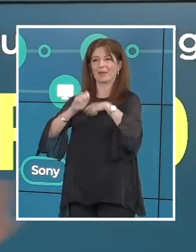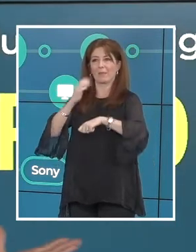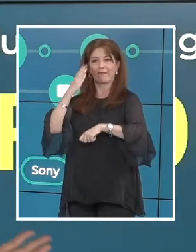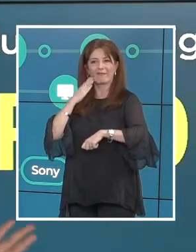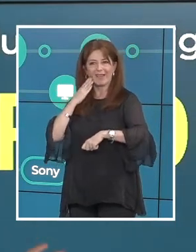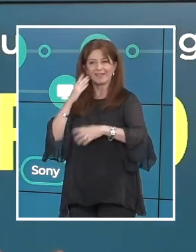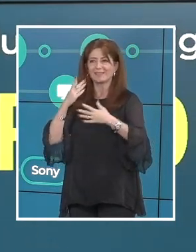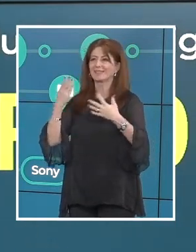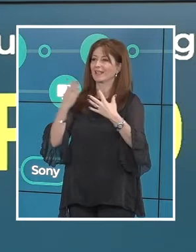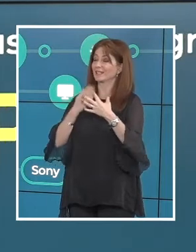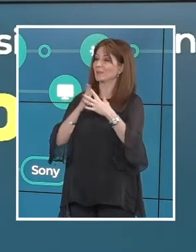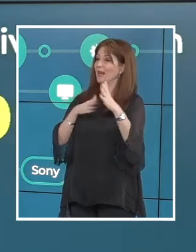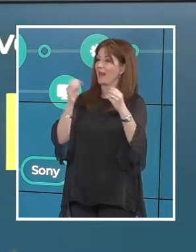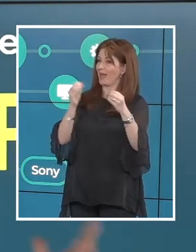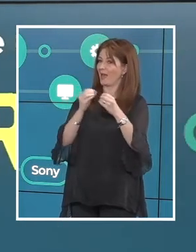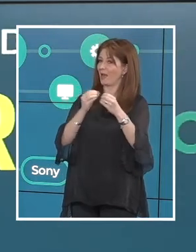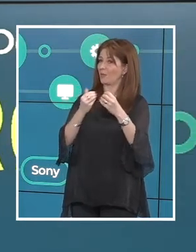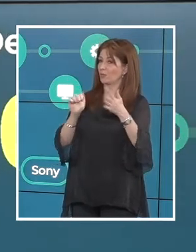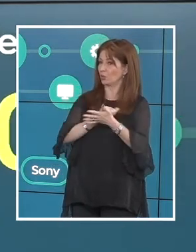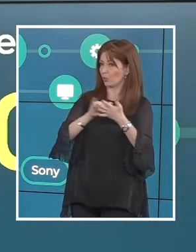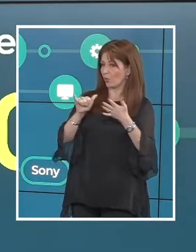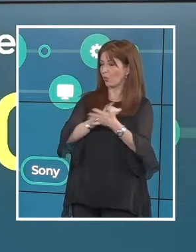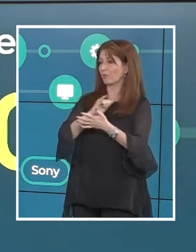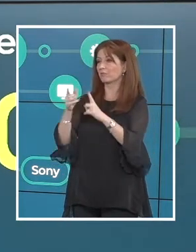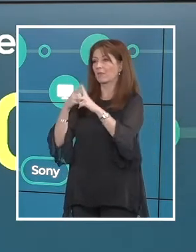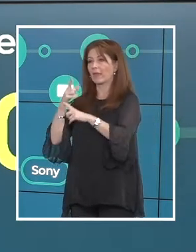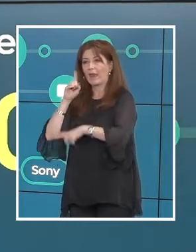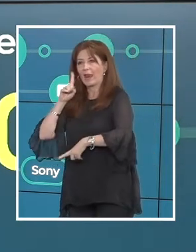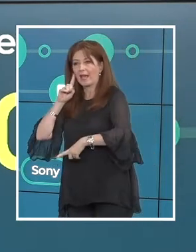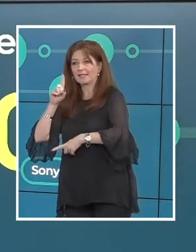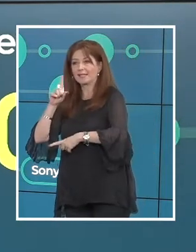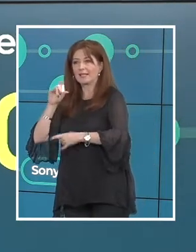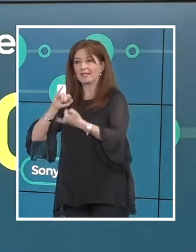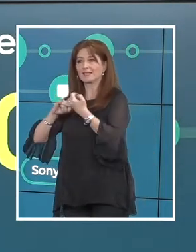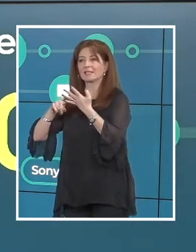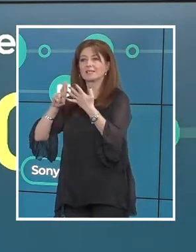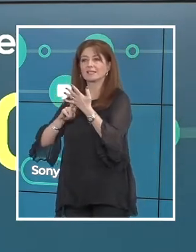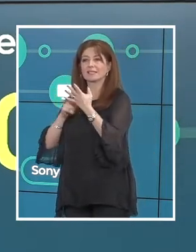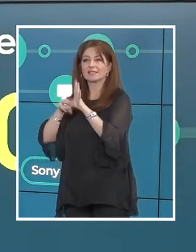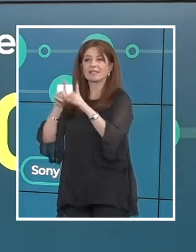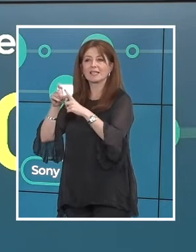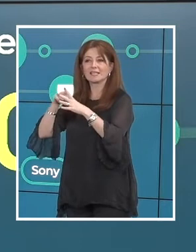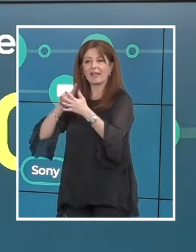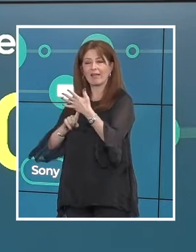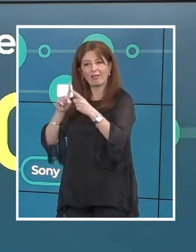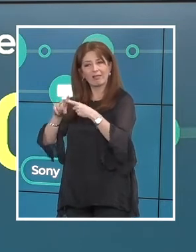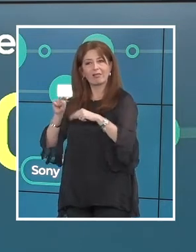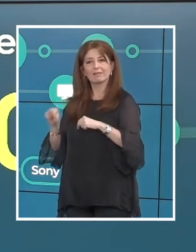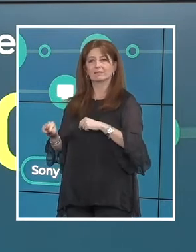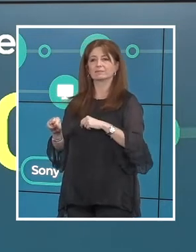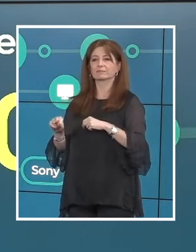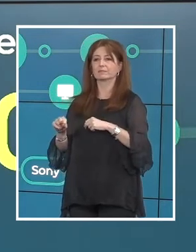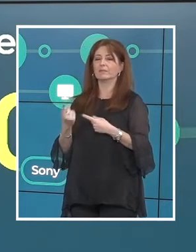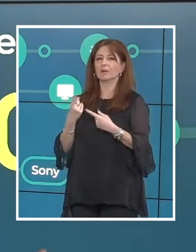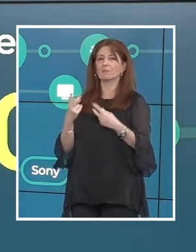and then Denise, obviously, in Sunnyvale, and then our team has a really strong presence at the company. But associating a person